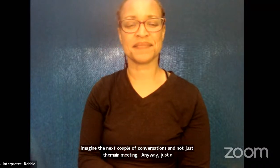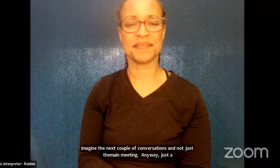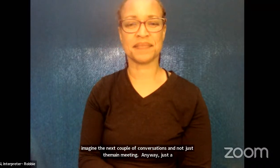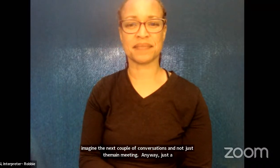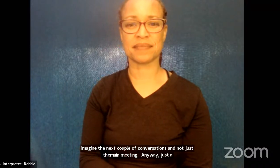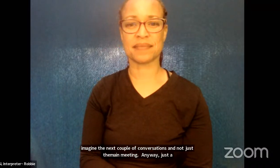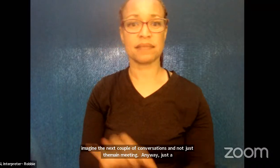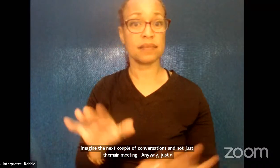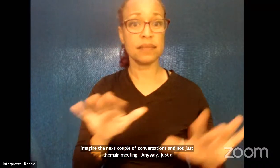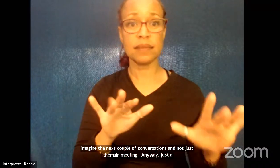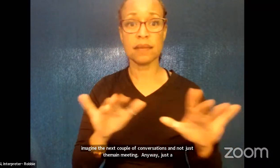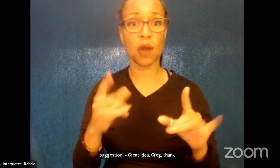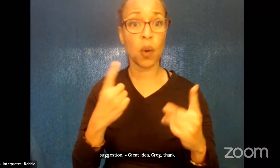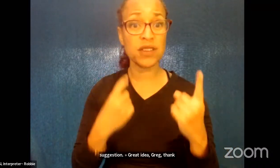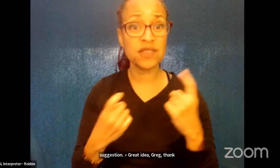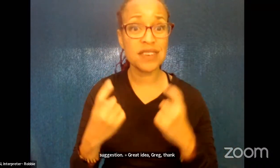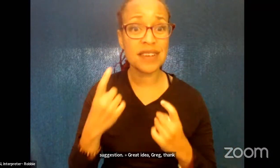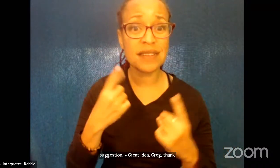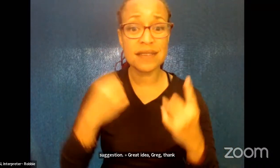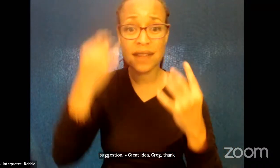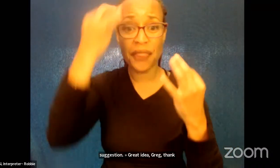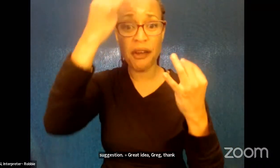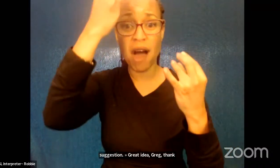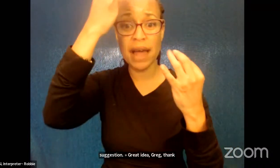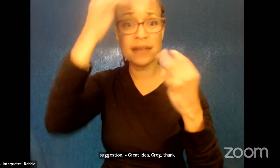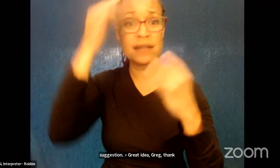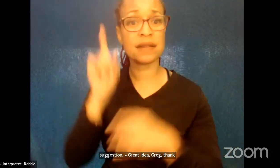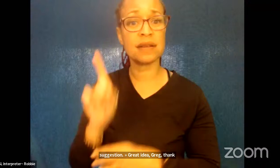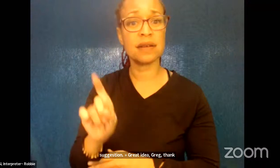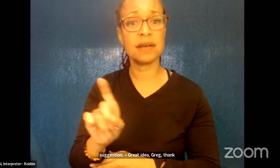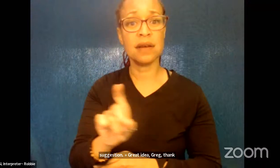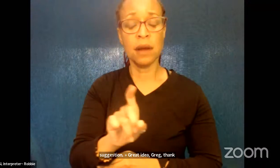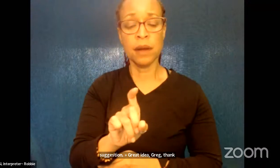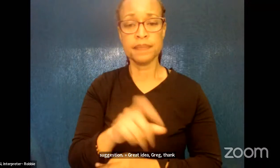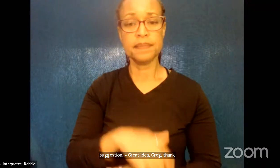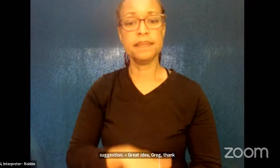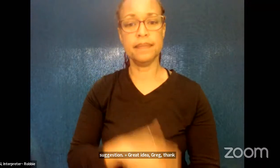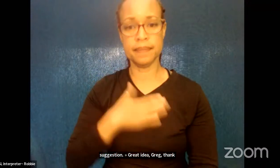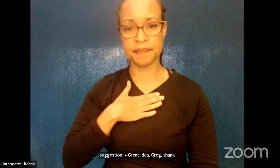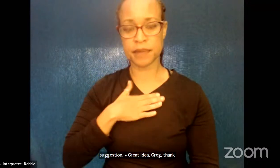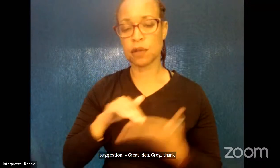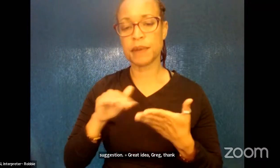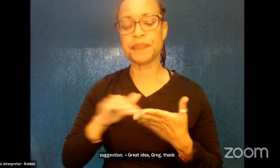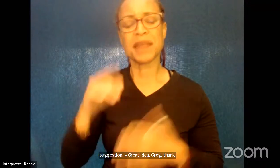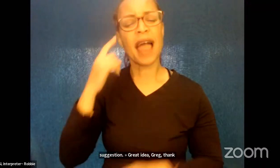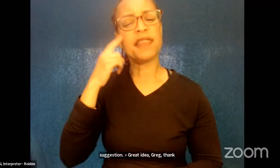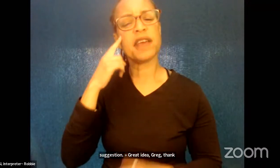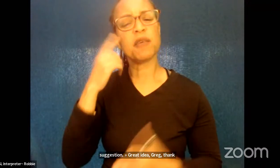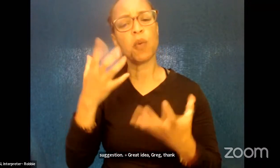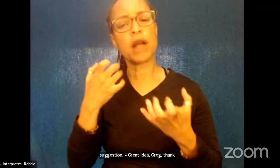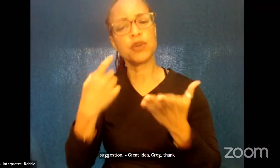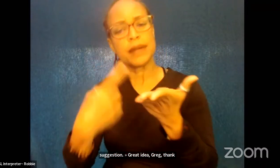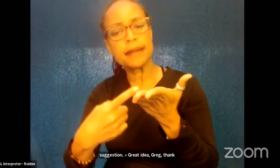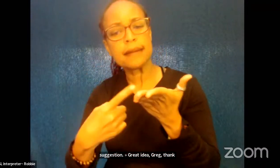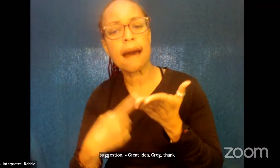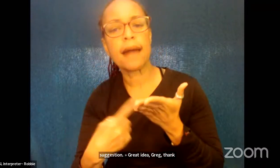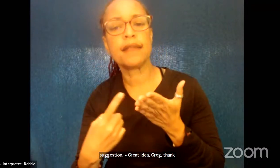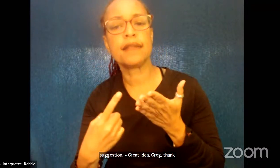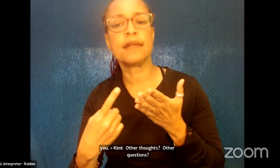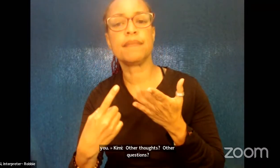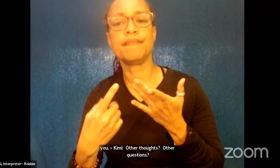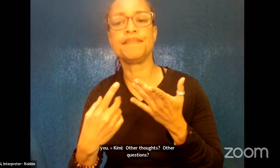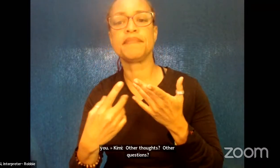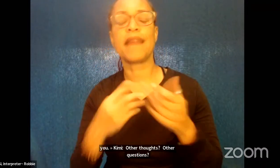Other thoughts, other questions? I think, you know, we may want to talk about, I think about the